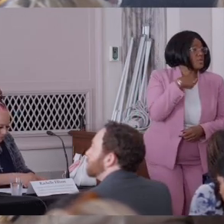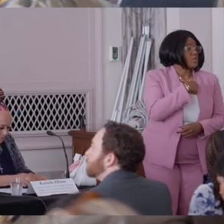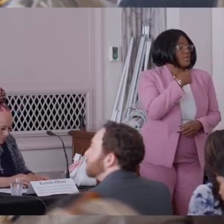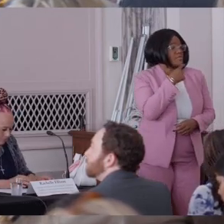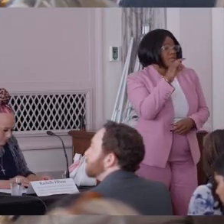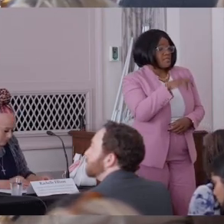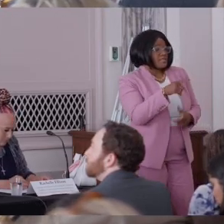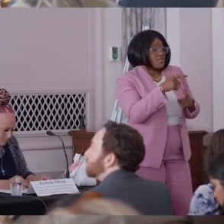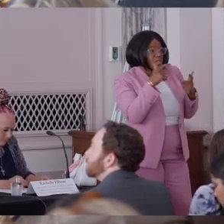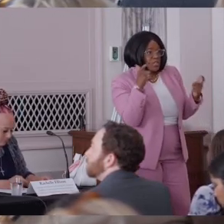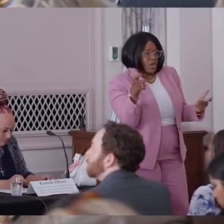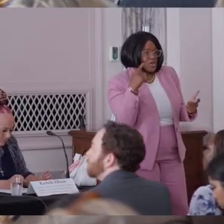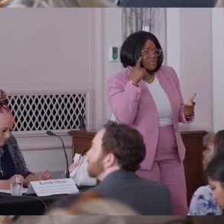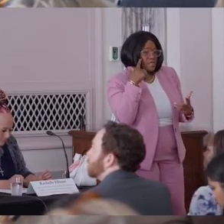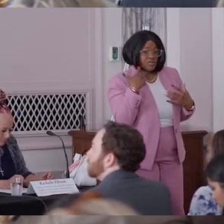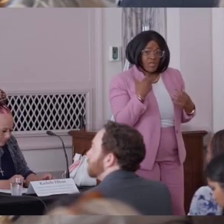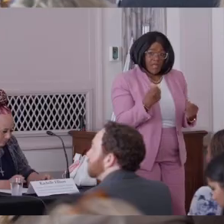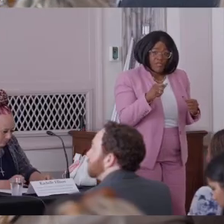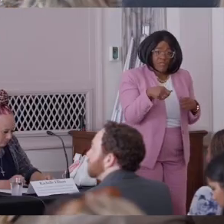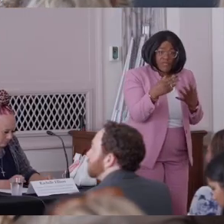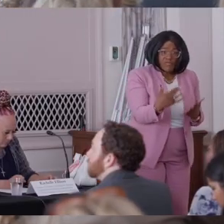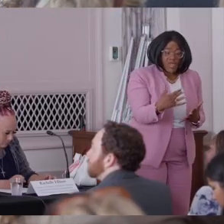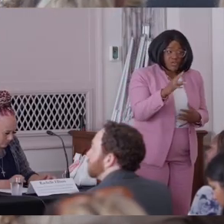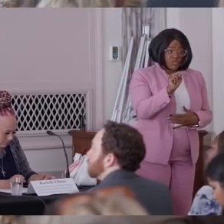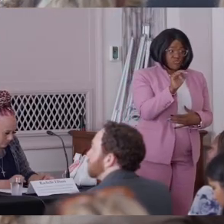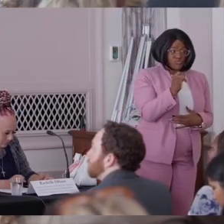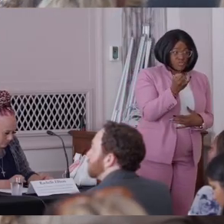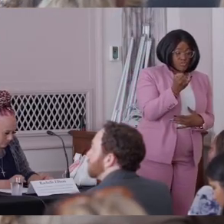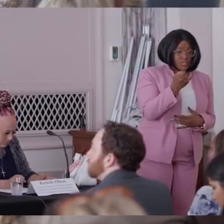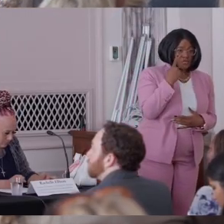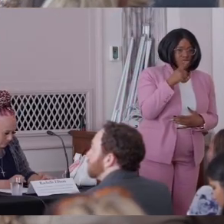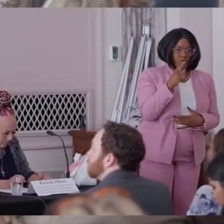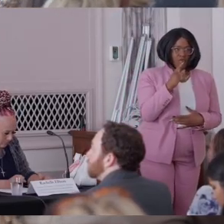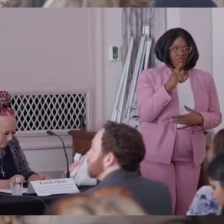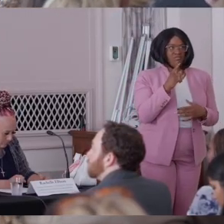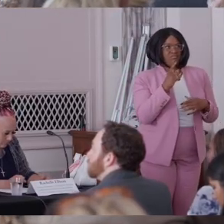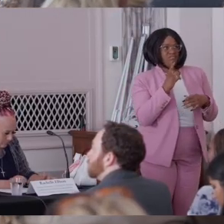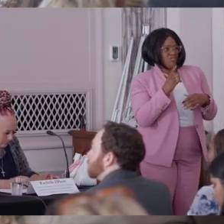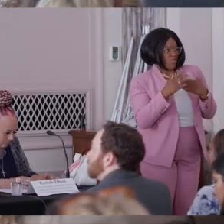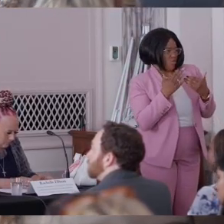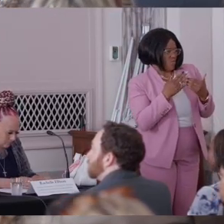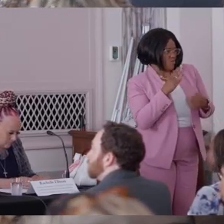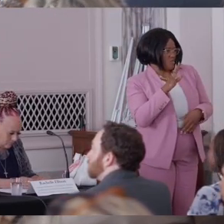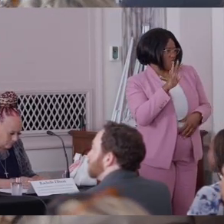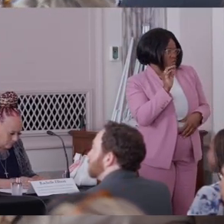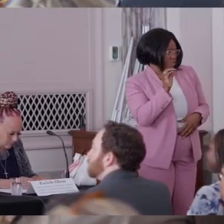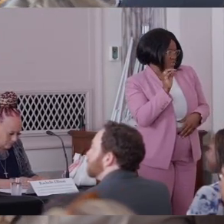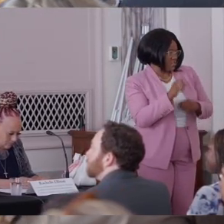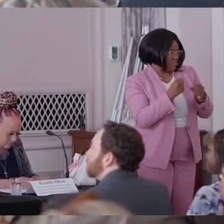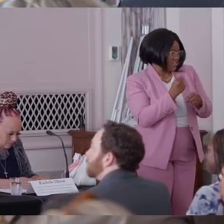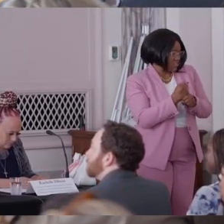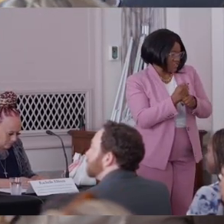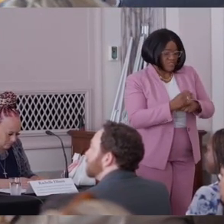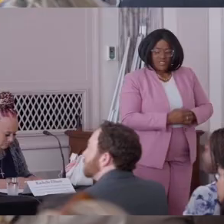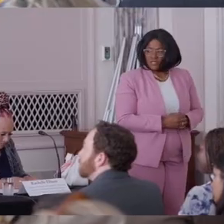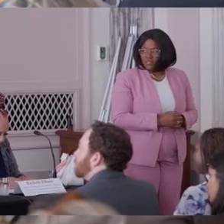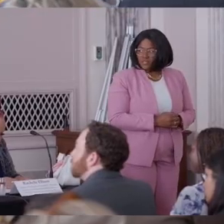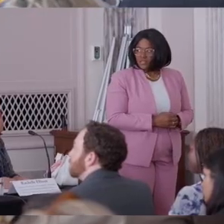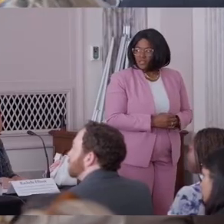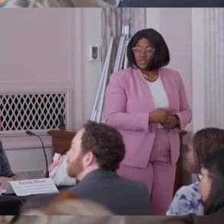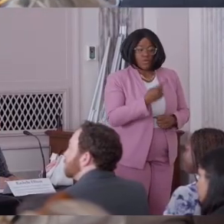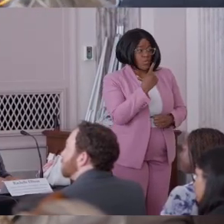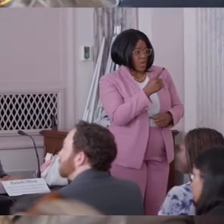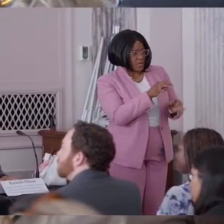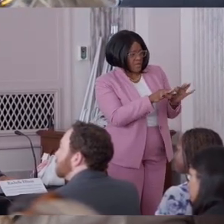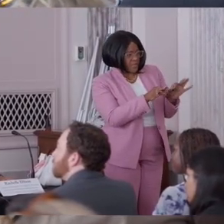is a large mental health provider association in New Jersey, for nearly 4 decades and worked there almost 5. One of the